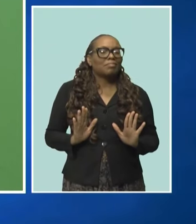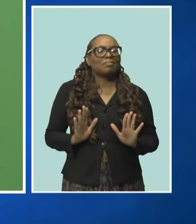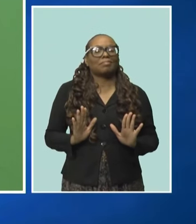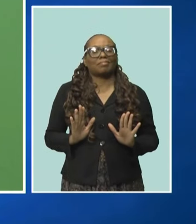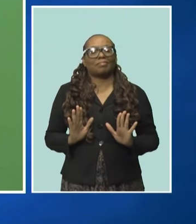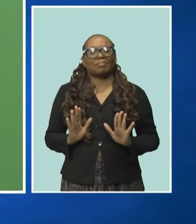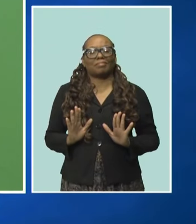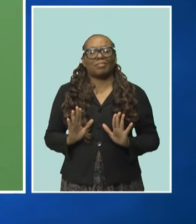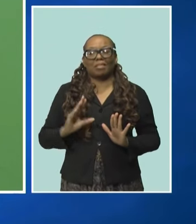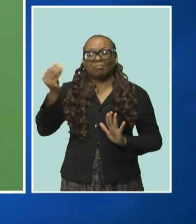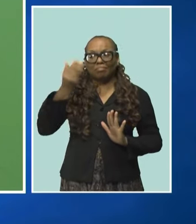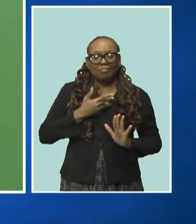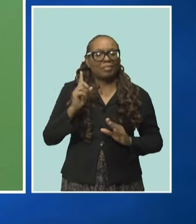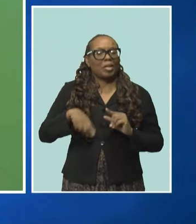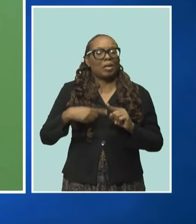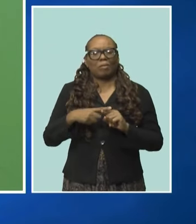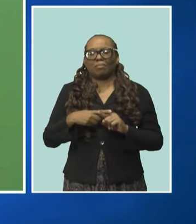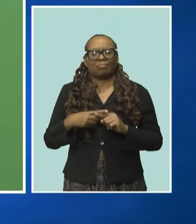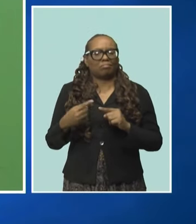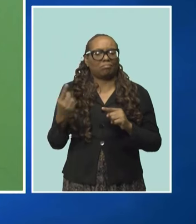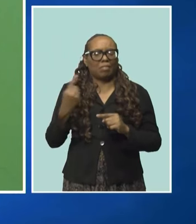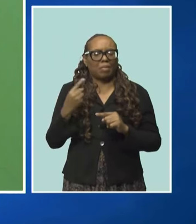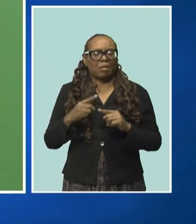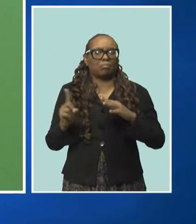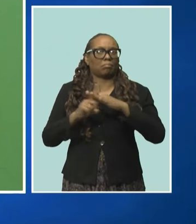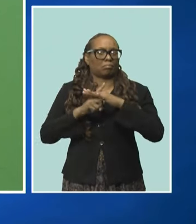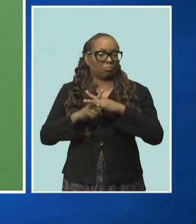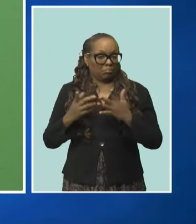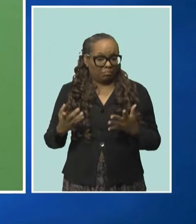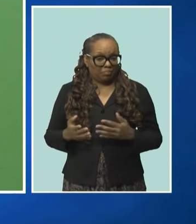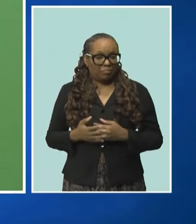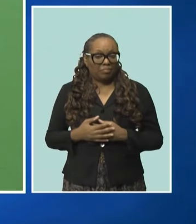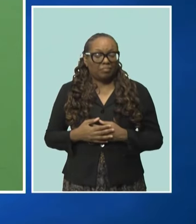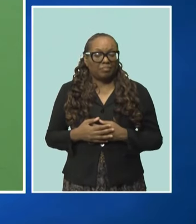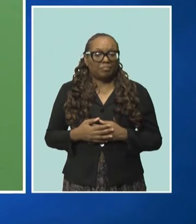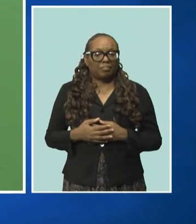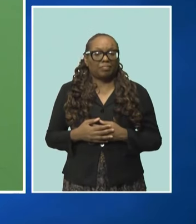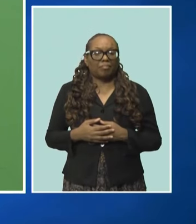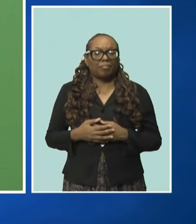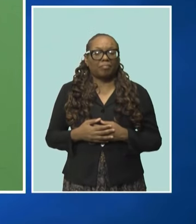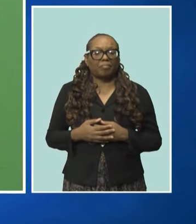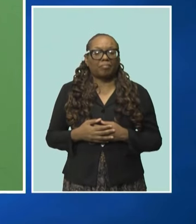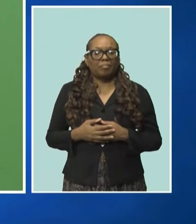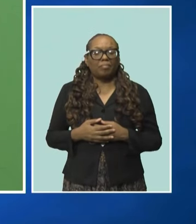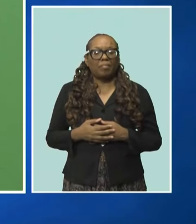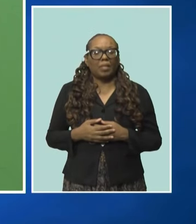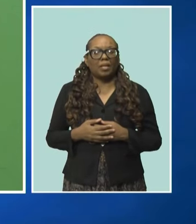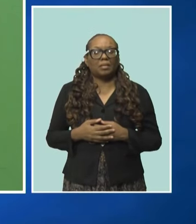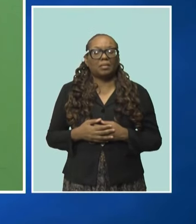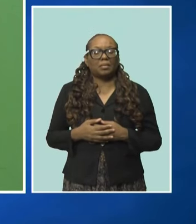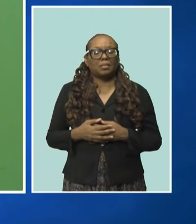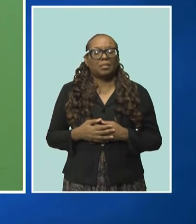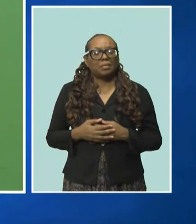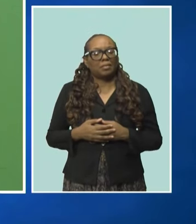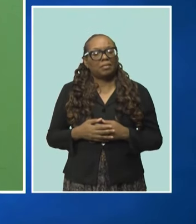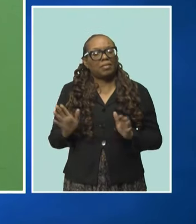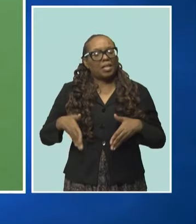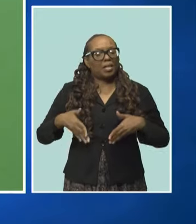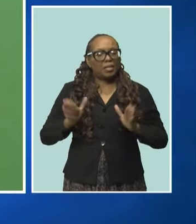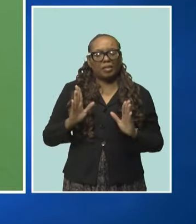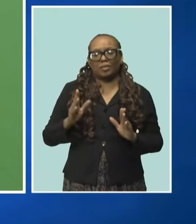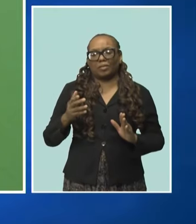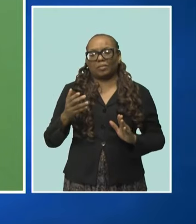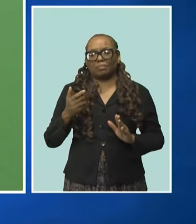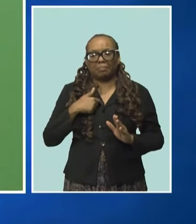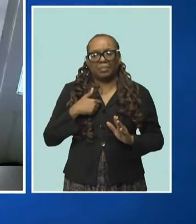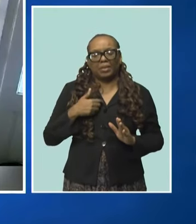to let me know when there's something coming up. They set you on the right path to meeting good people and continuing